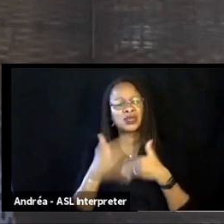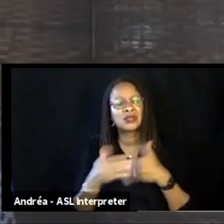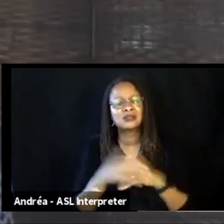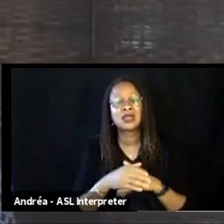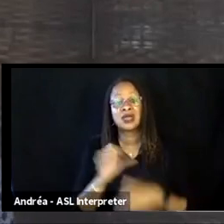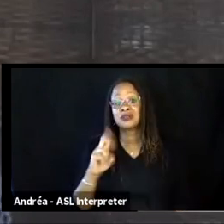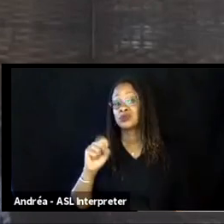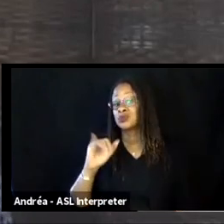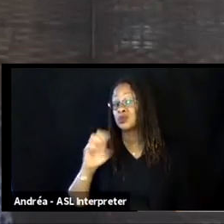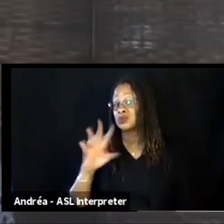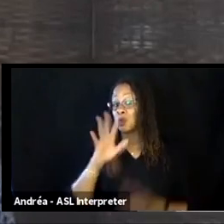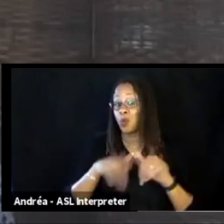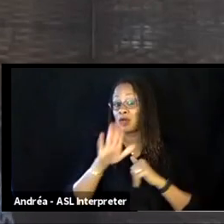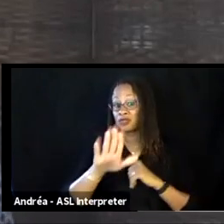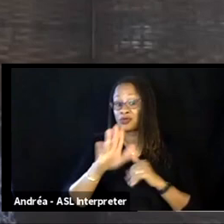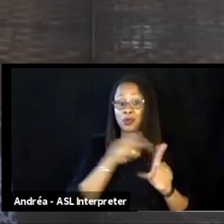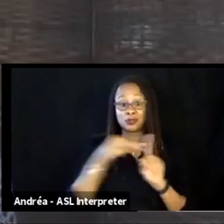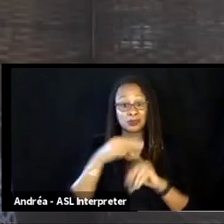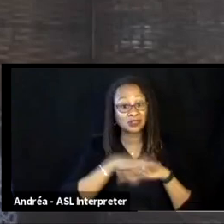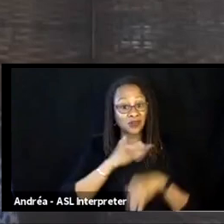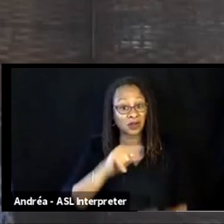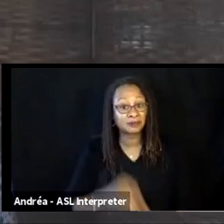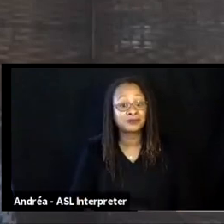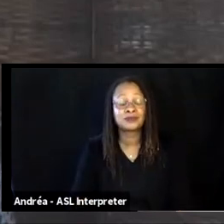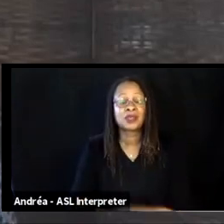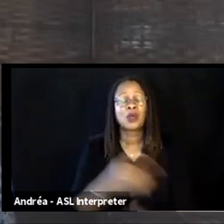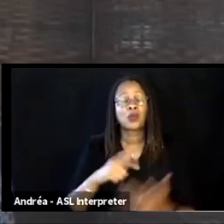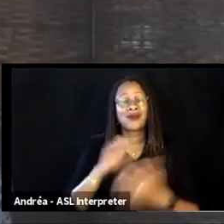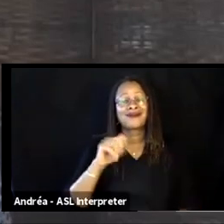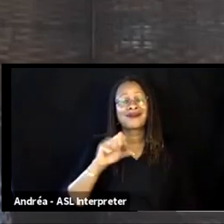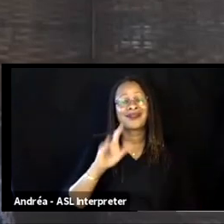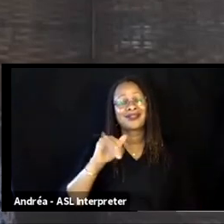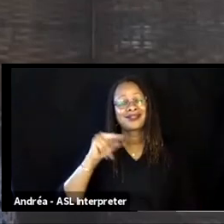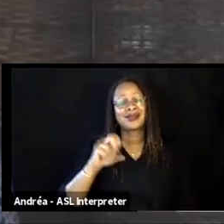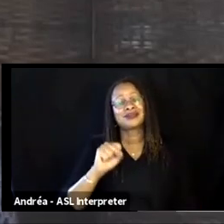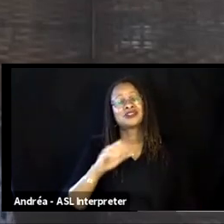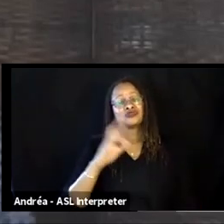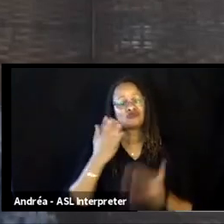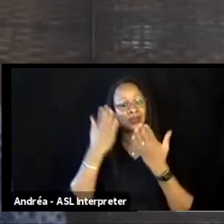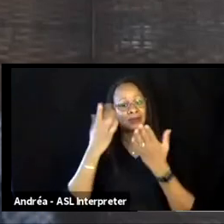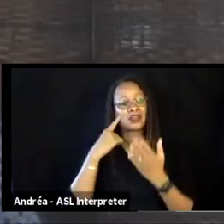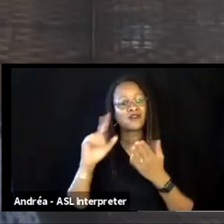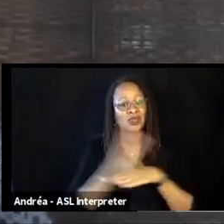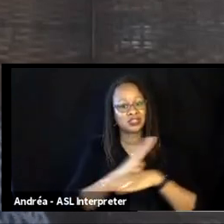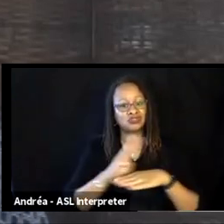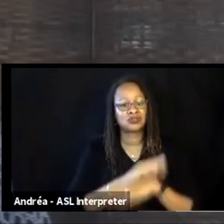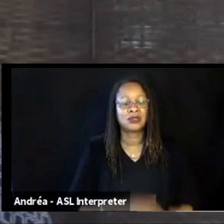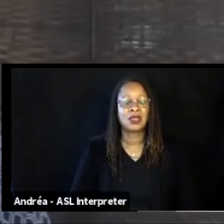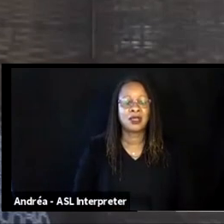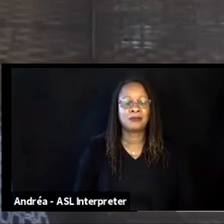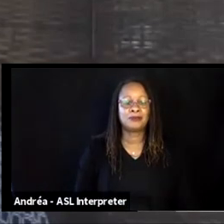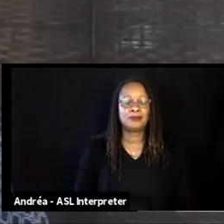can walk through kind of your point of view on what Cannes Lions is recommending for the industry.